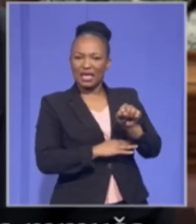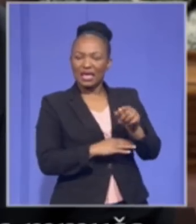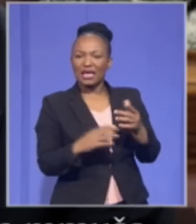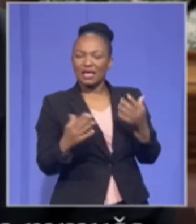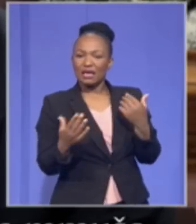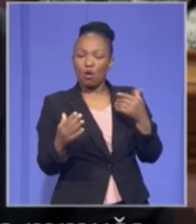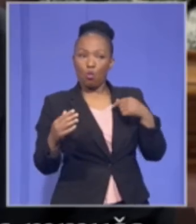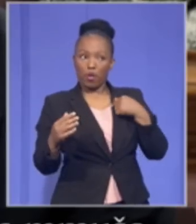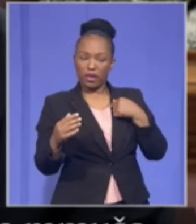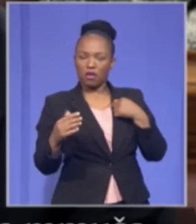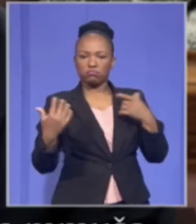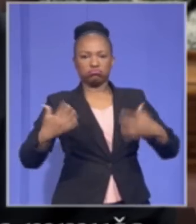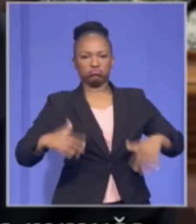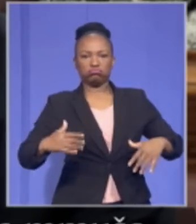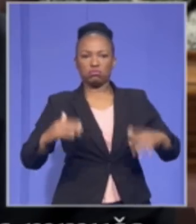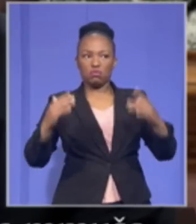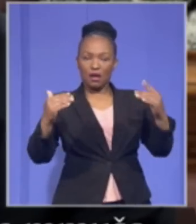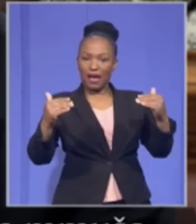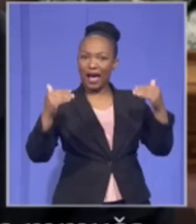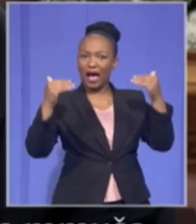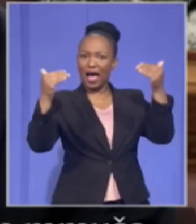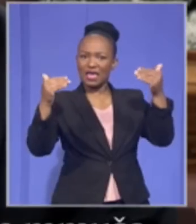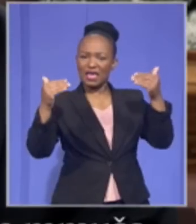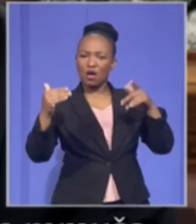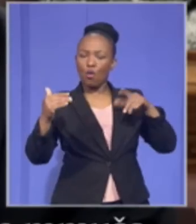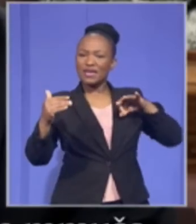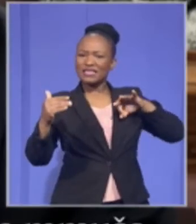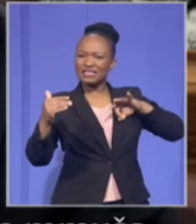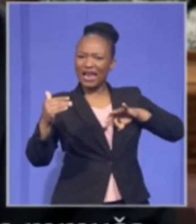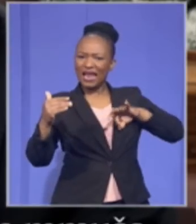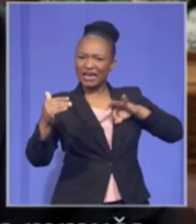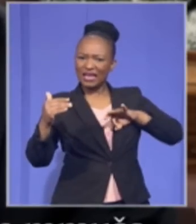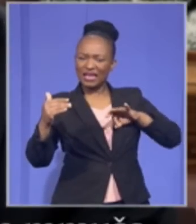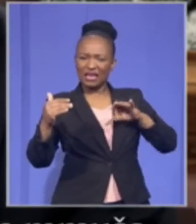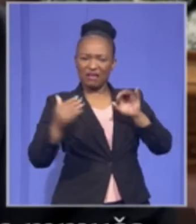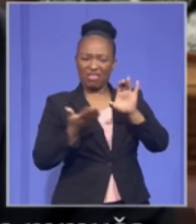have one of the highest general government wage bills in the world at